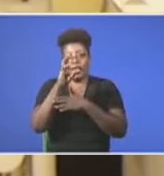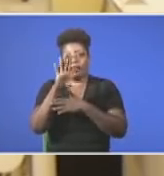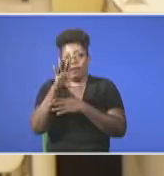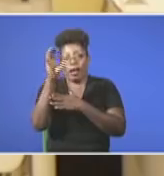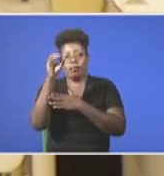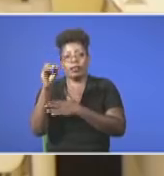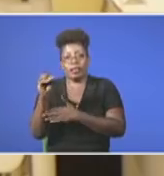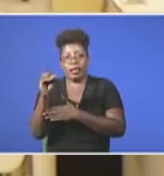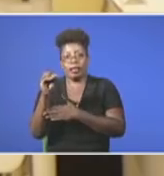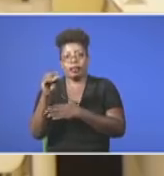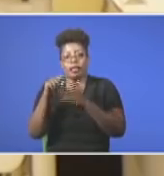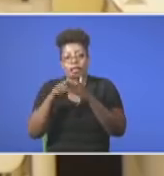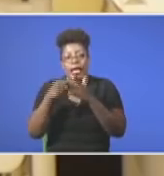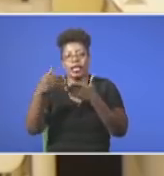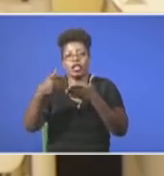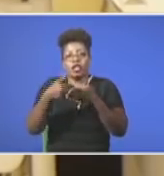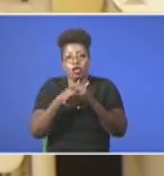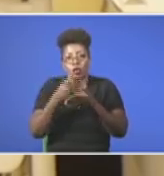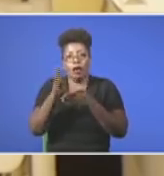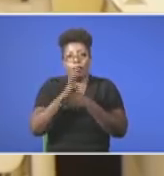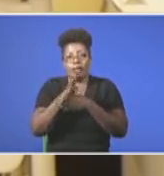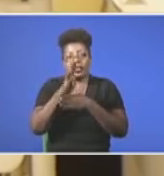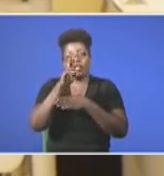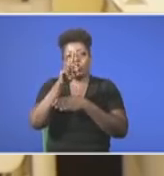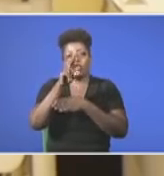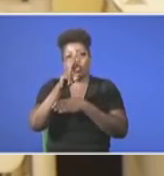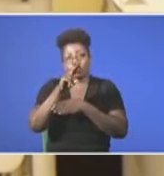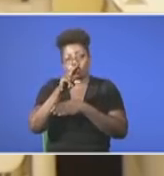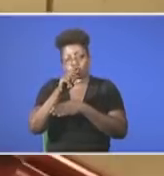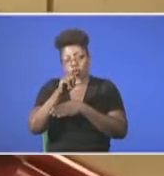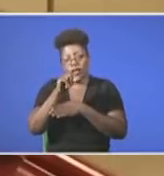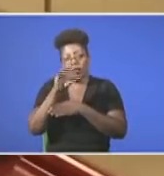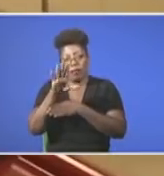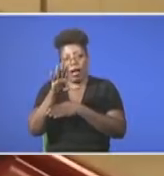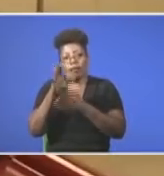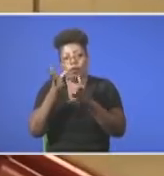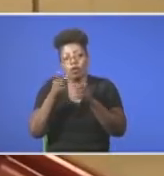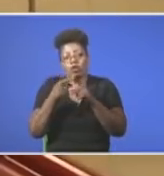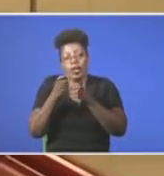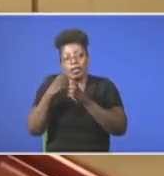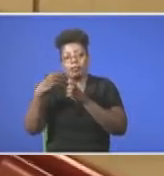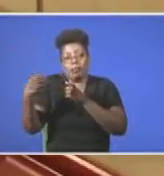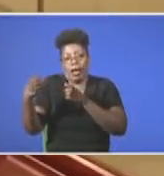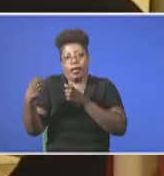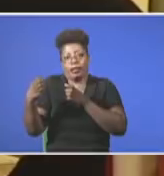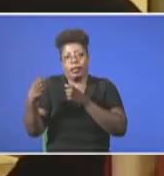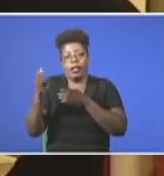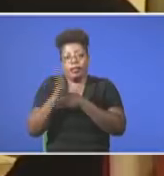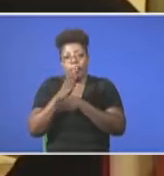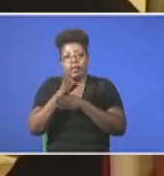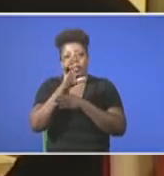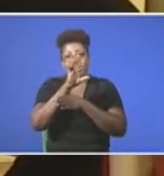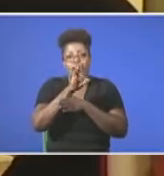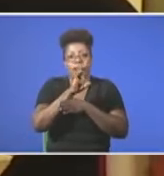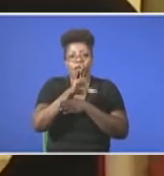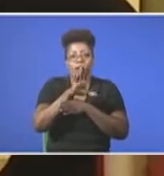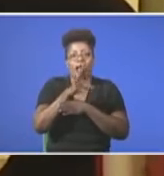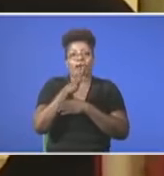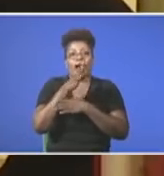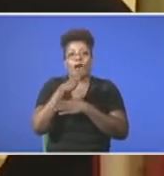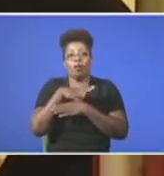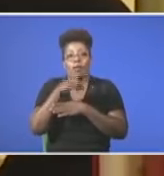75% of them are starting new businesses. 25% of them want to expand their existing business. We have 75% are